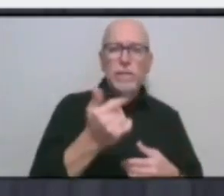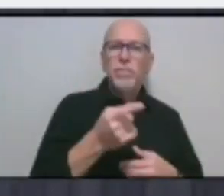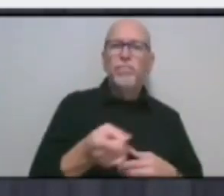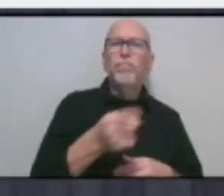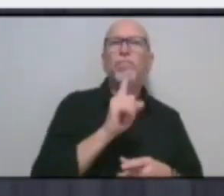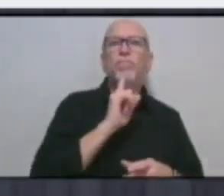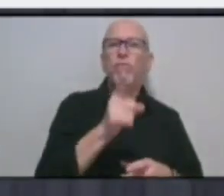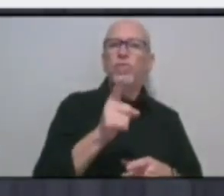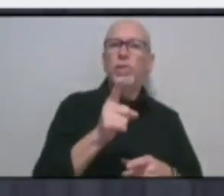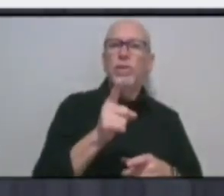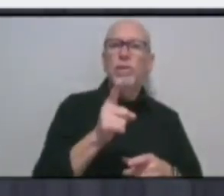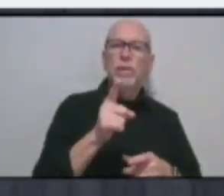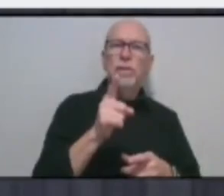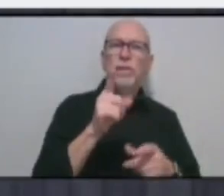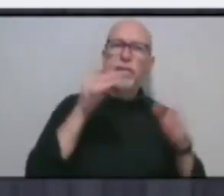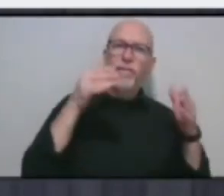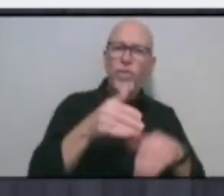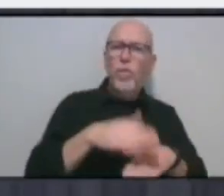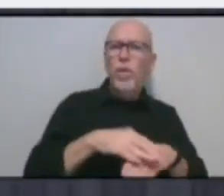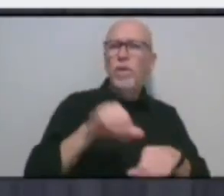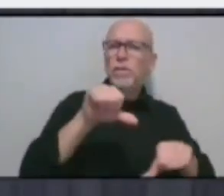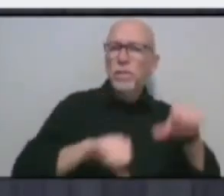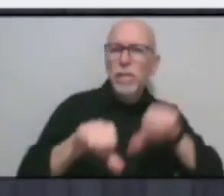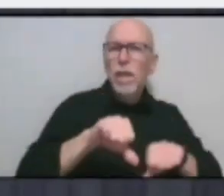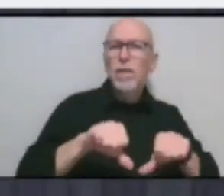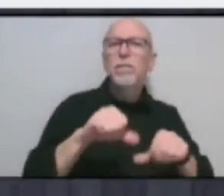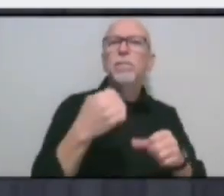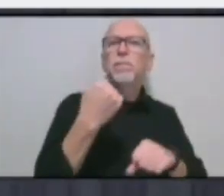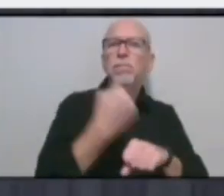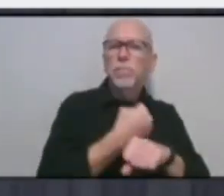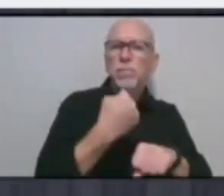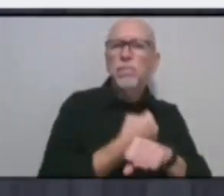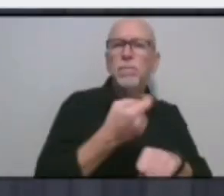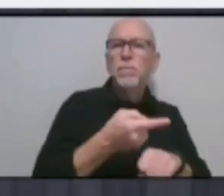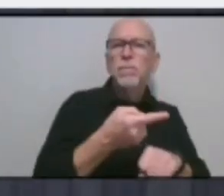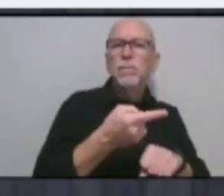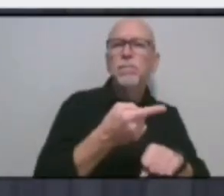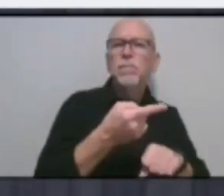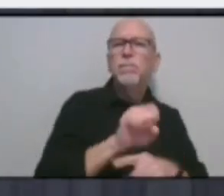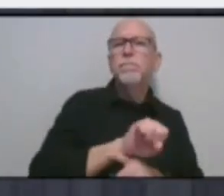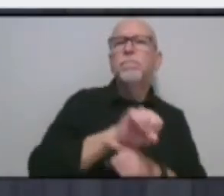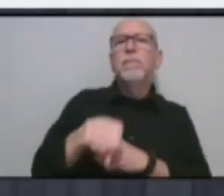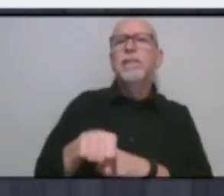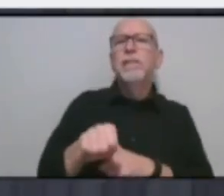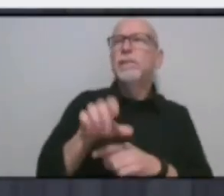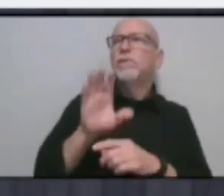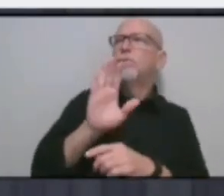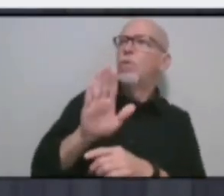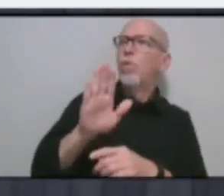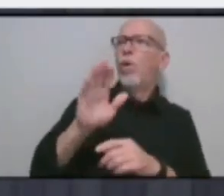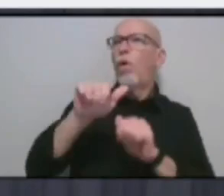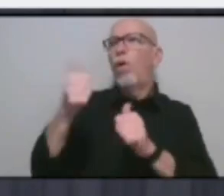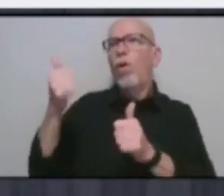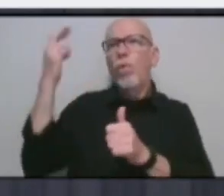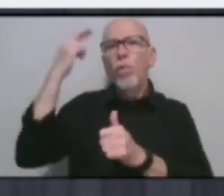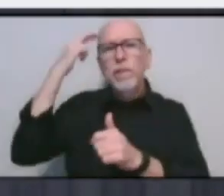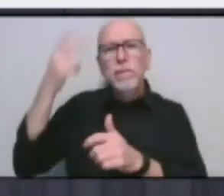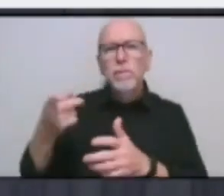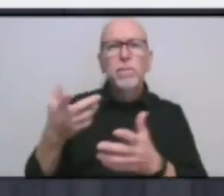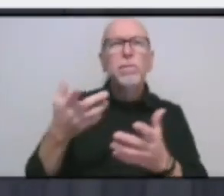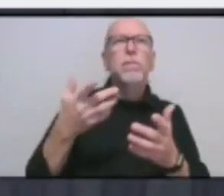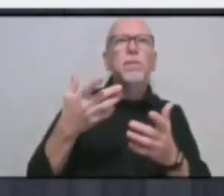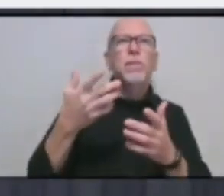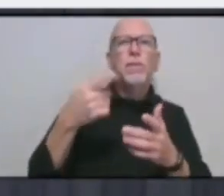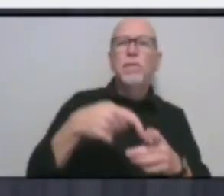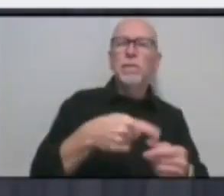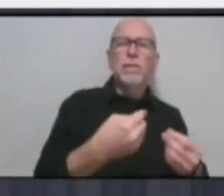put science and the data in front of your decision making, and that allowing that guidance to